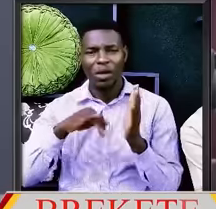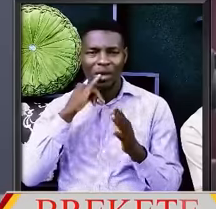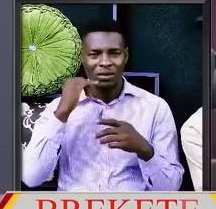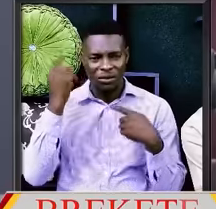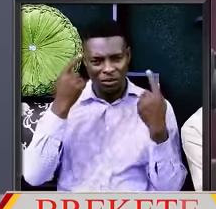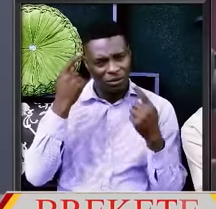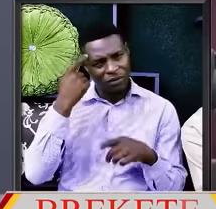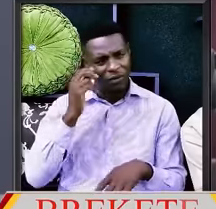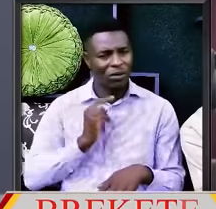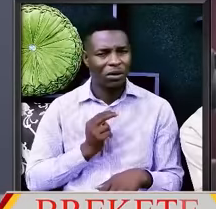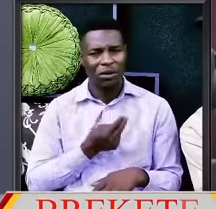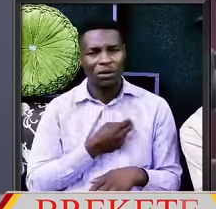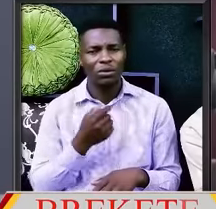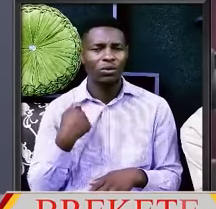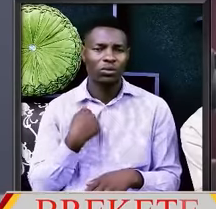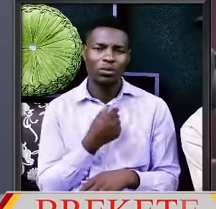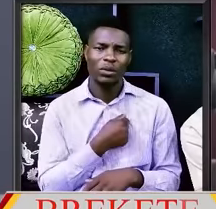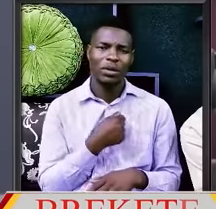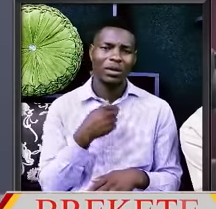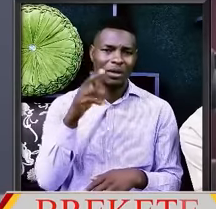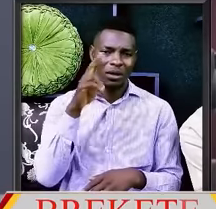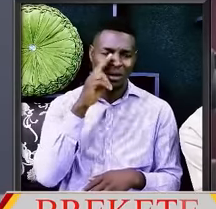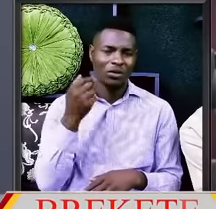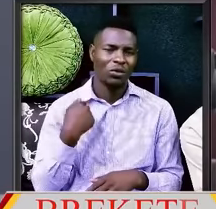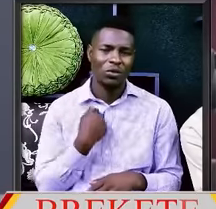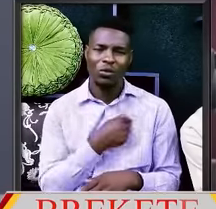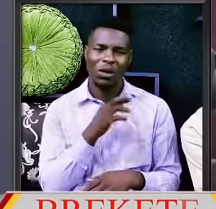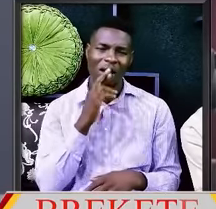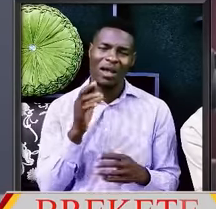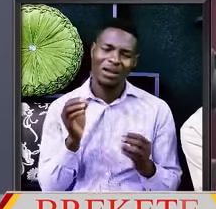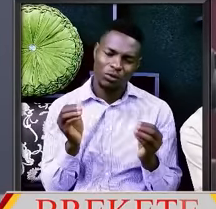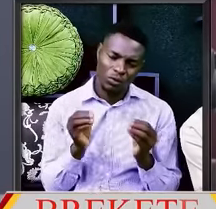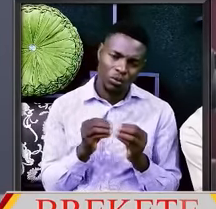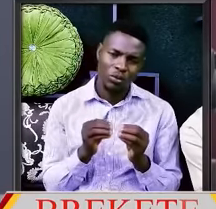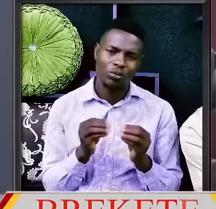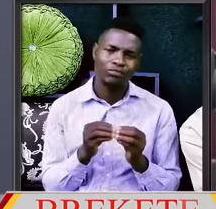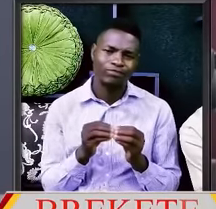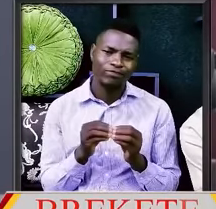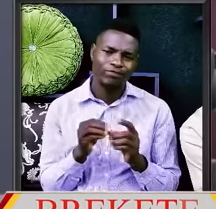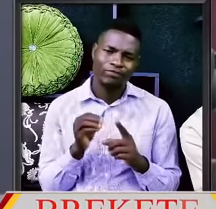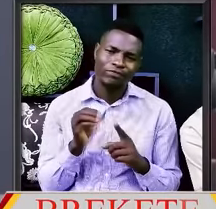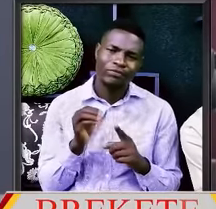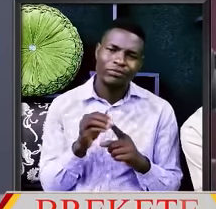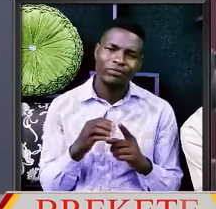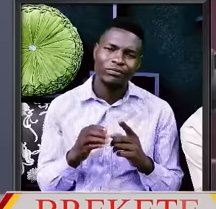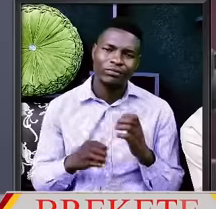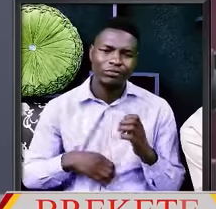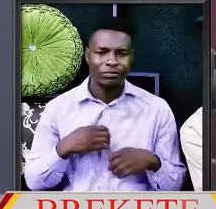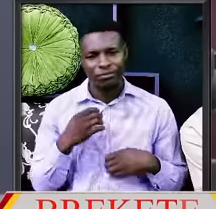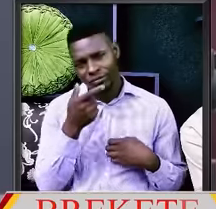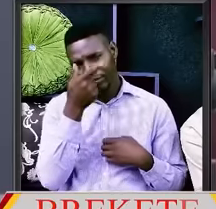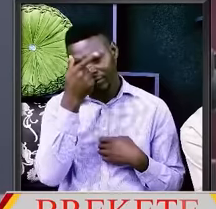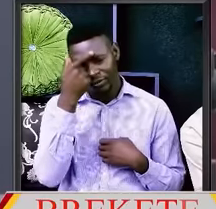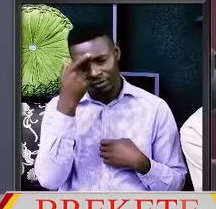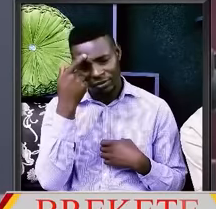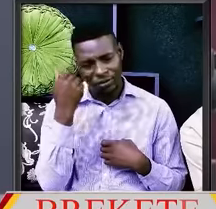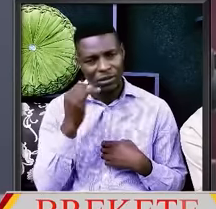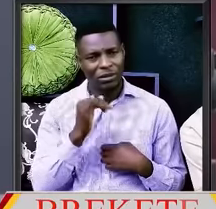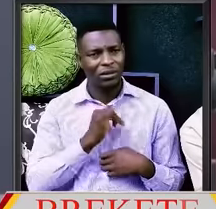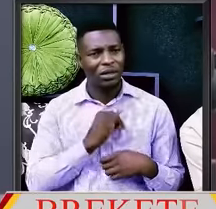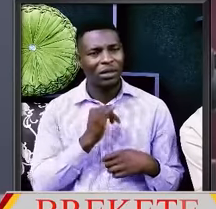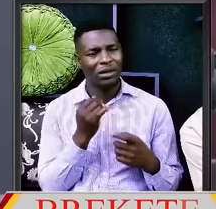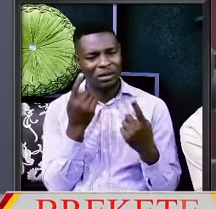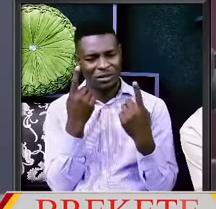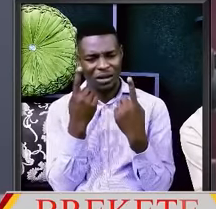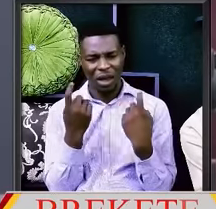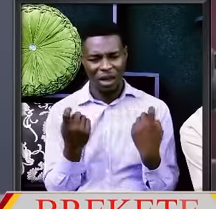emotional sometimes. Not all of us. Number three. Some of us. Yes, sir. I agree. Because I want to ask